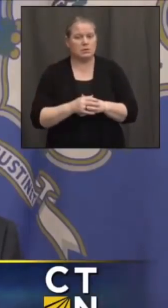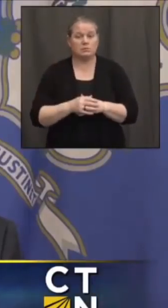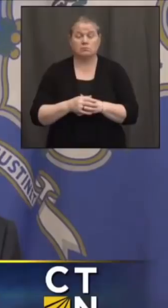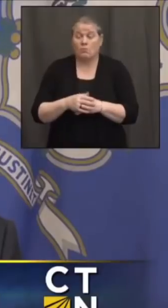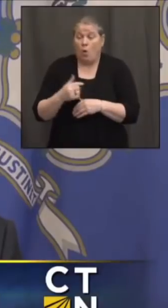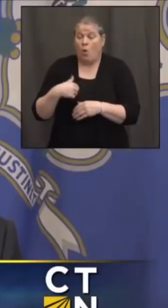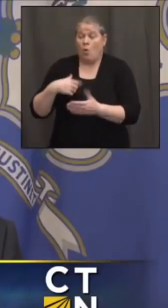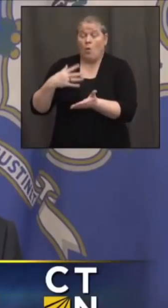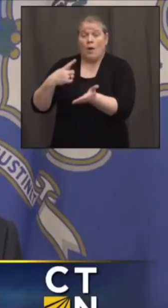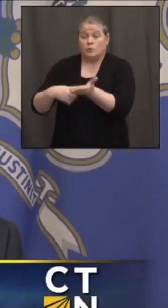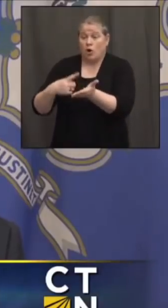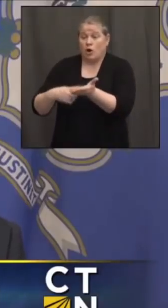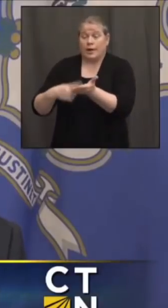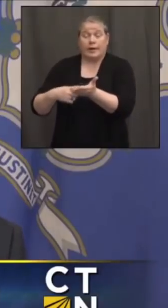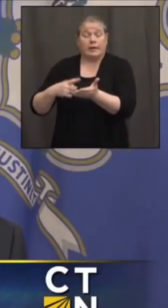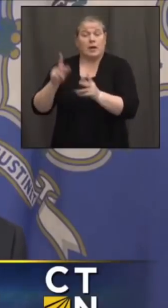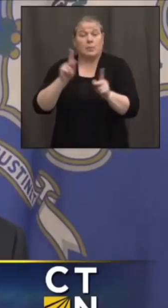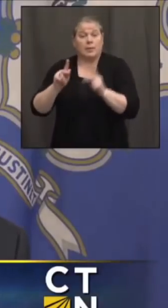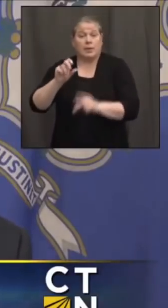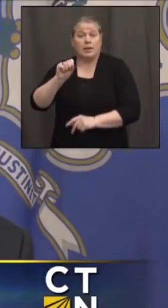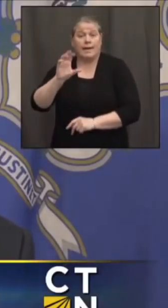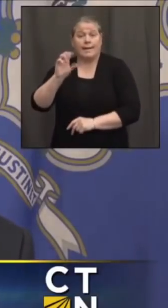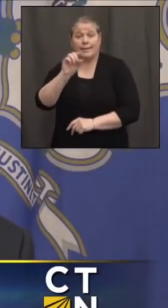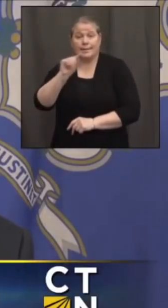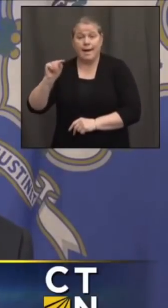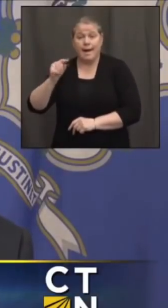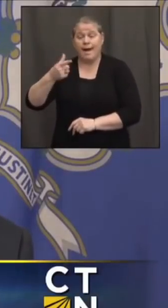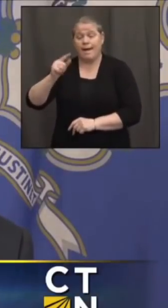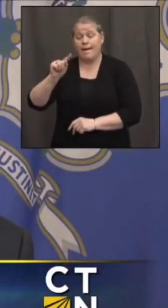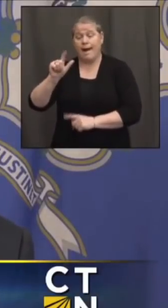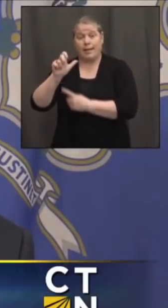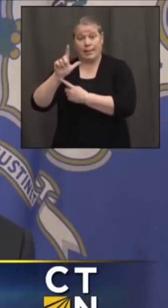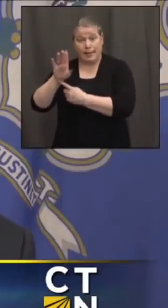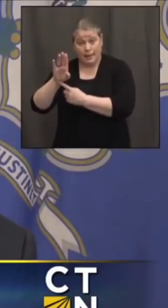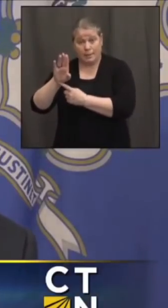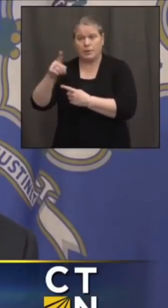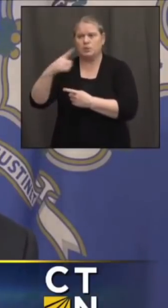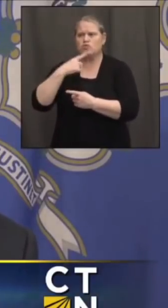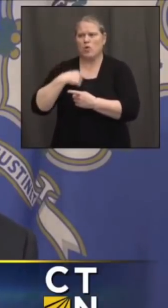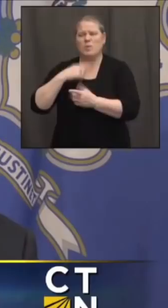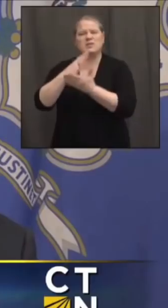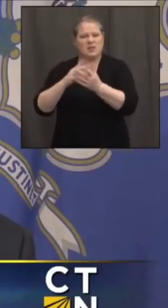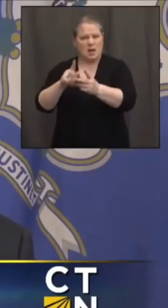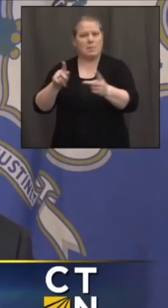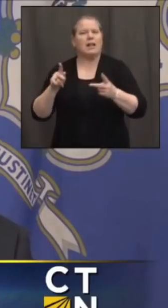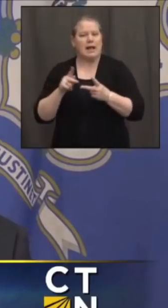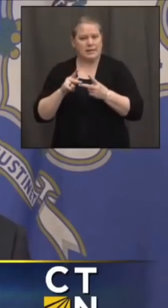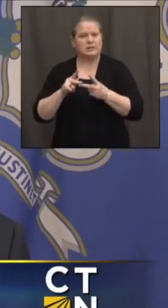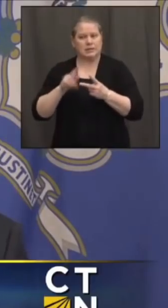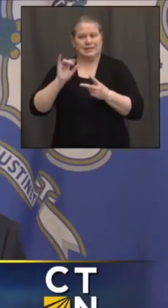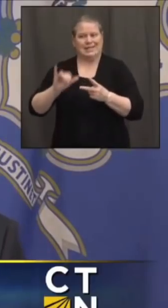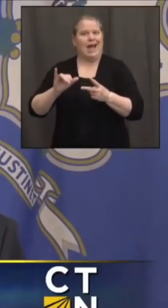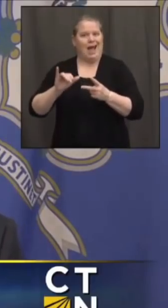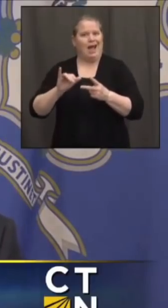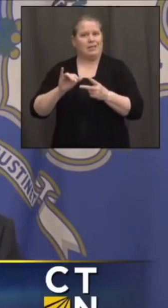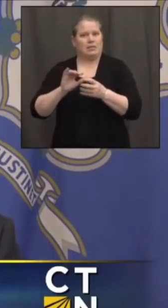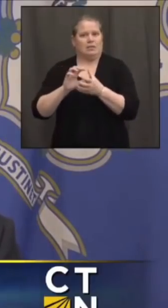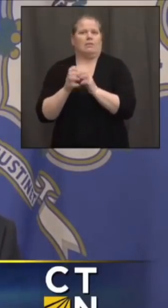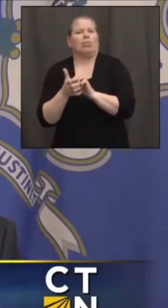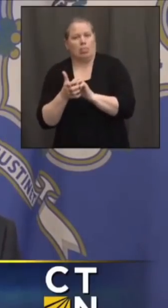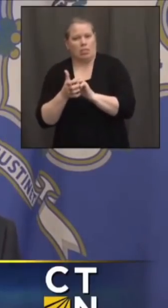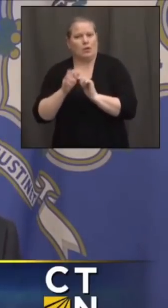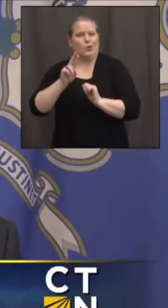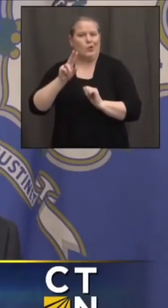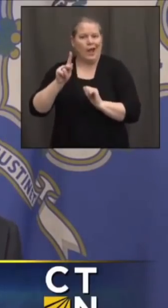who say the variant is maybe accelerating in some places at 2 or 3 times per